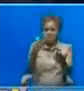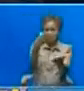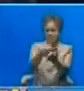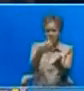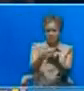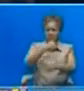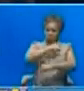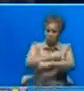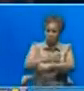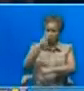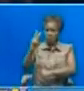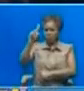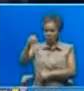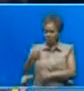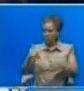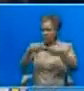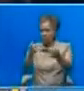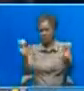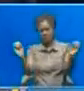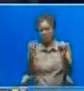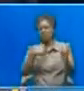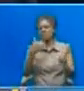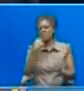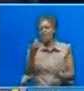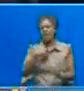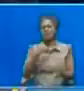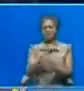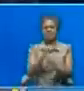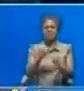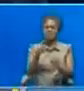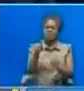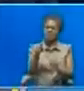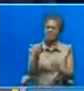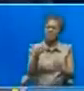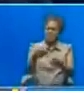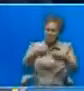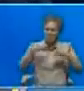shule, 2000. Hakumpatia akamwambia ana ndio akashindwa kwani anaweza ninyima